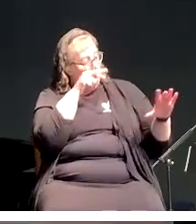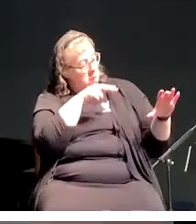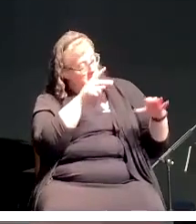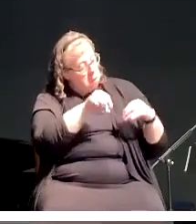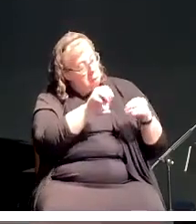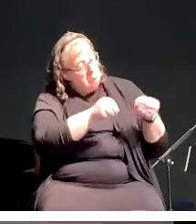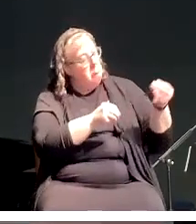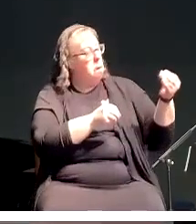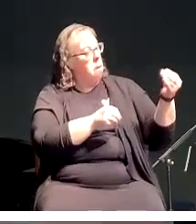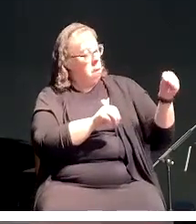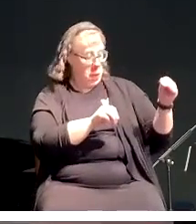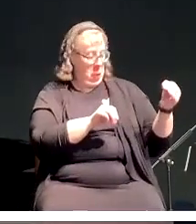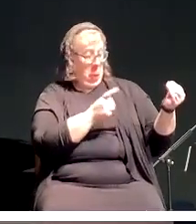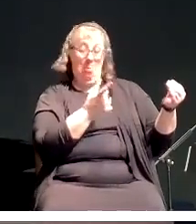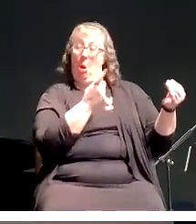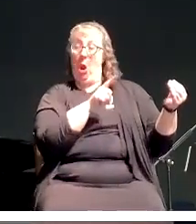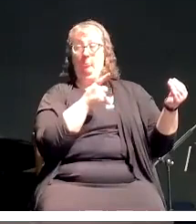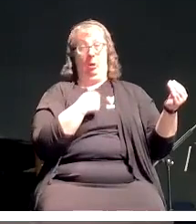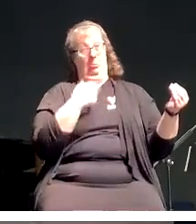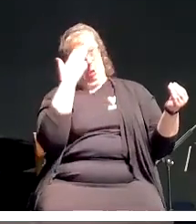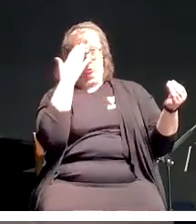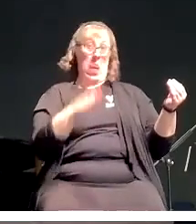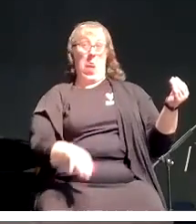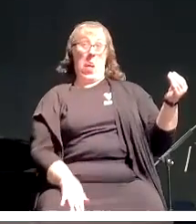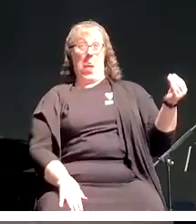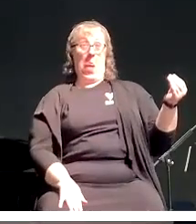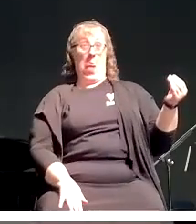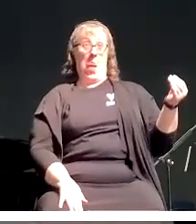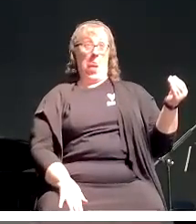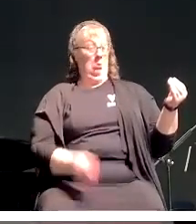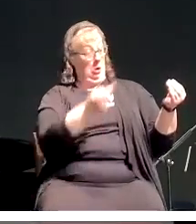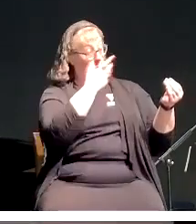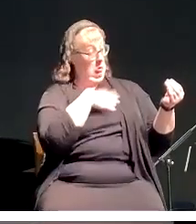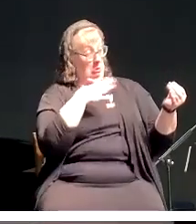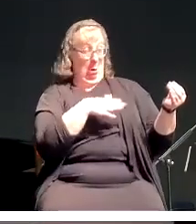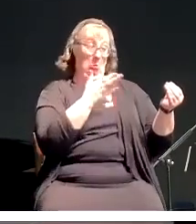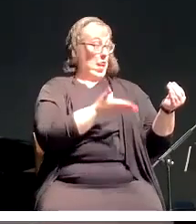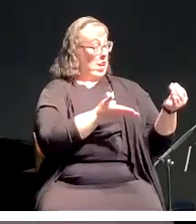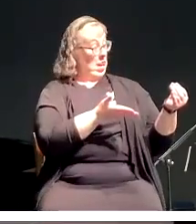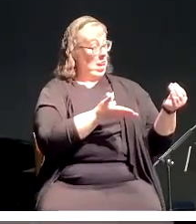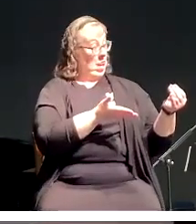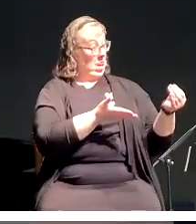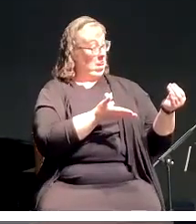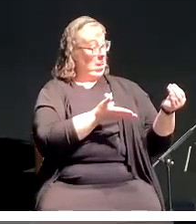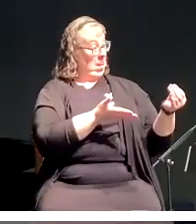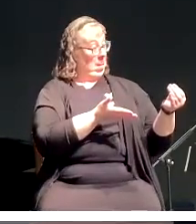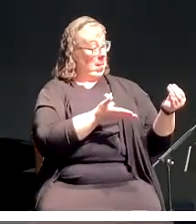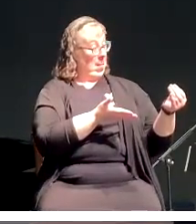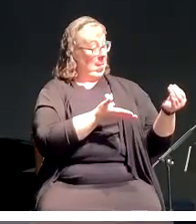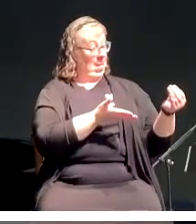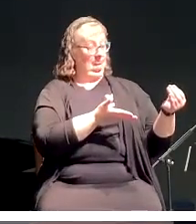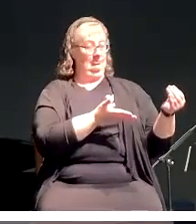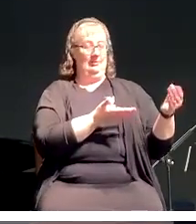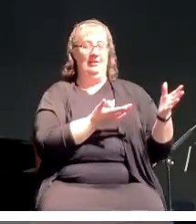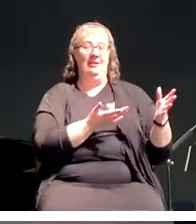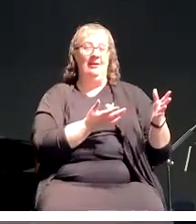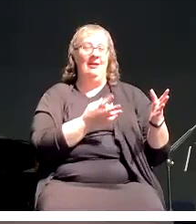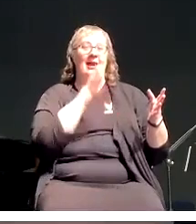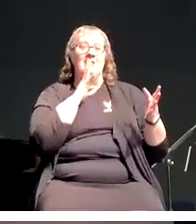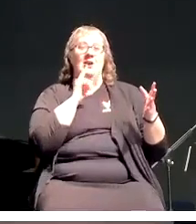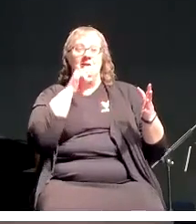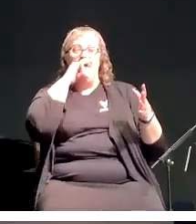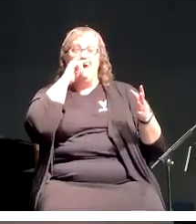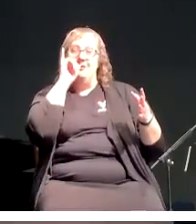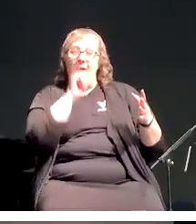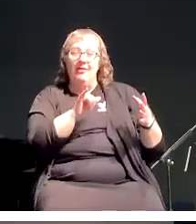cloth. What happened? I don't know. Here's the clothes. You know, like, I talked to my kid about